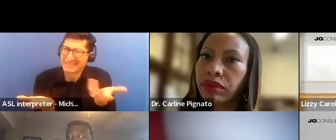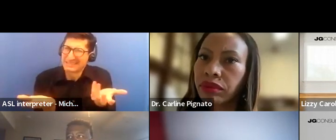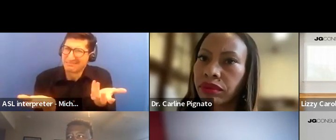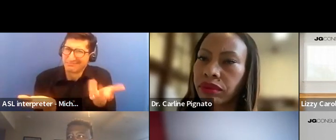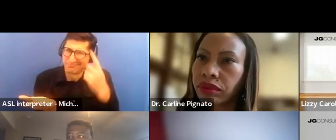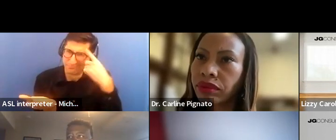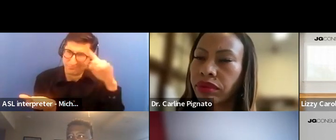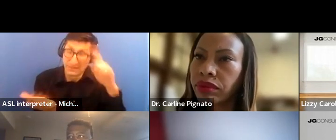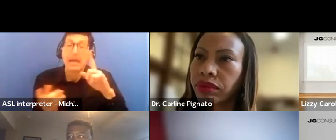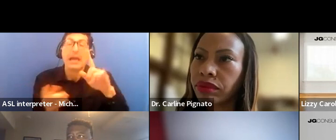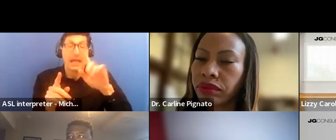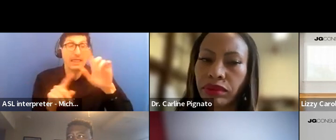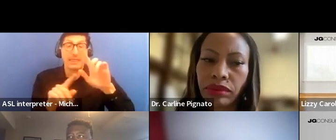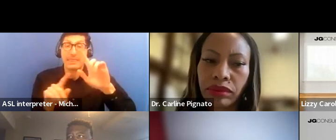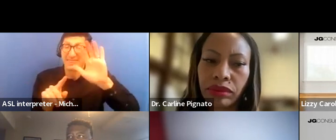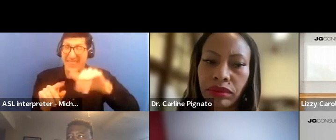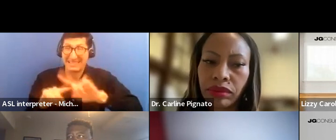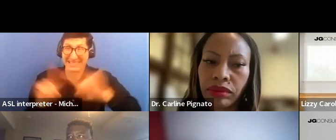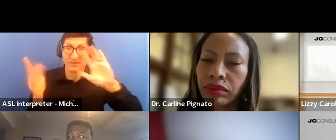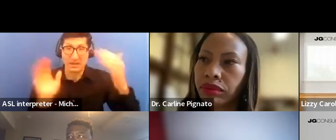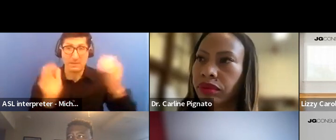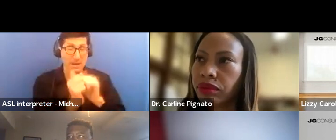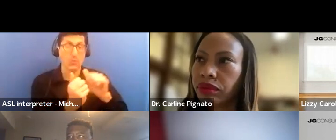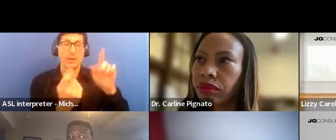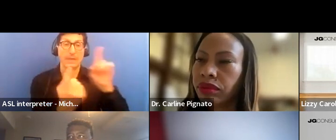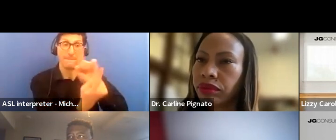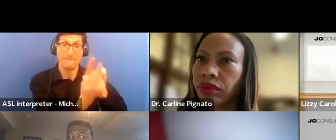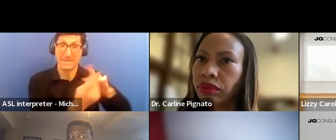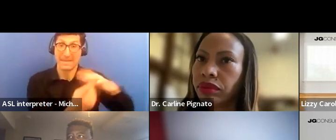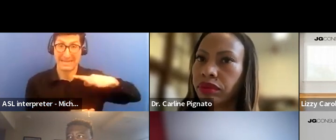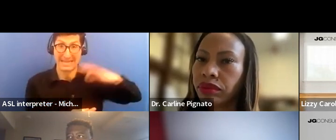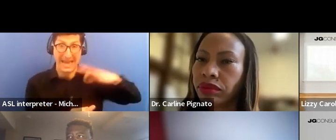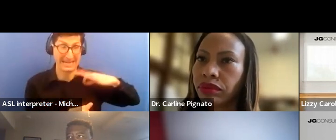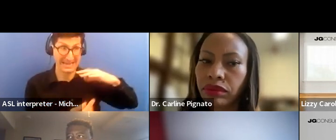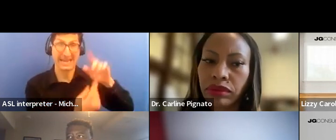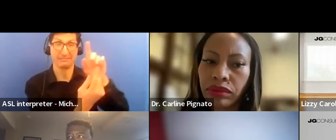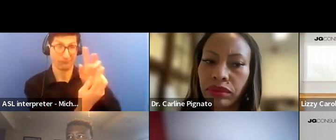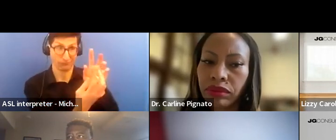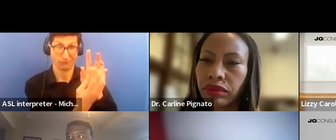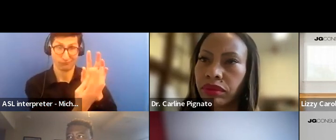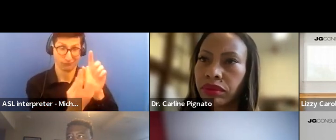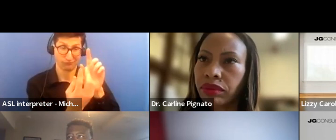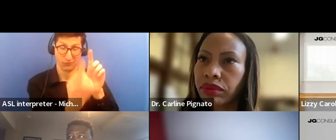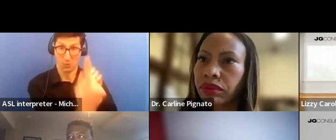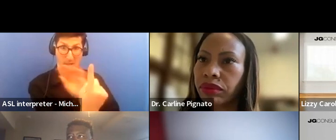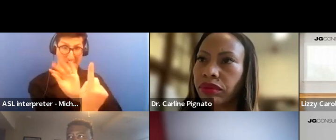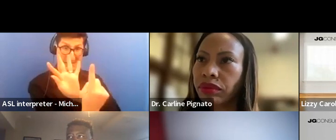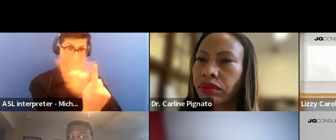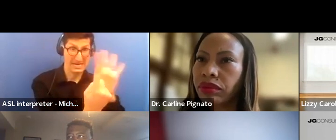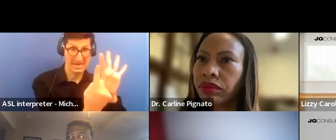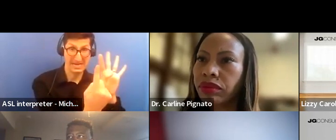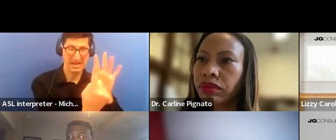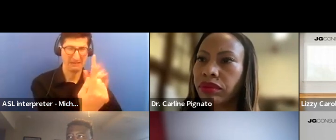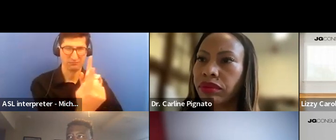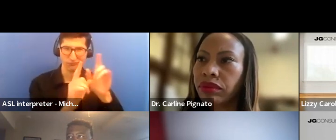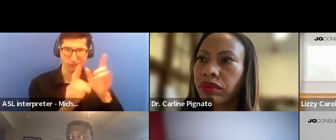person in person. For meeting candidates to get a vibe and to really hear what people are saying, that's separate for